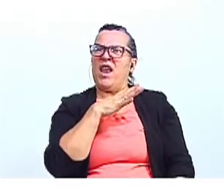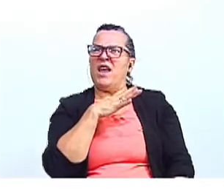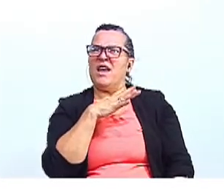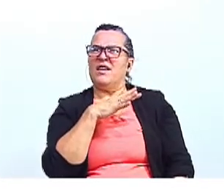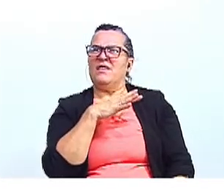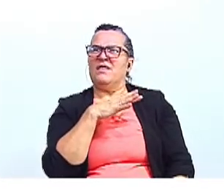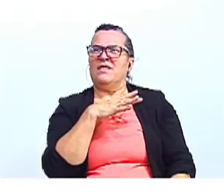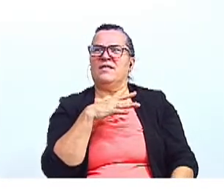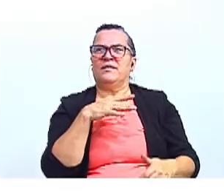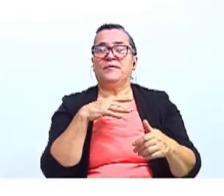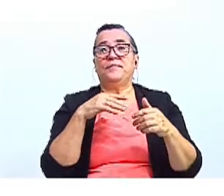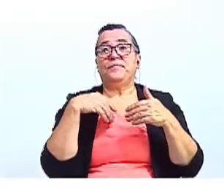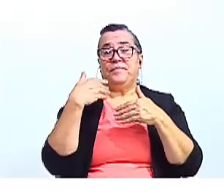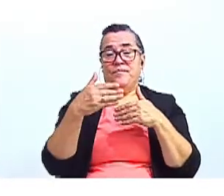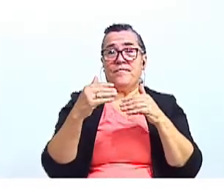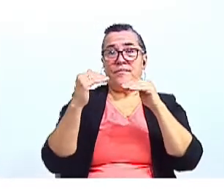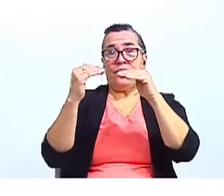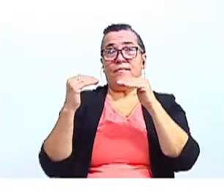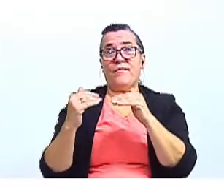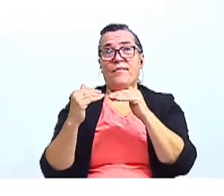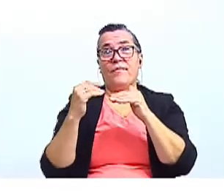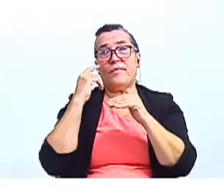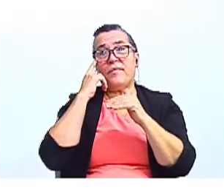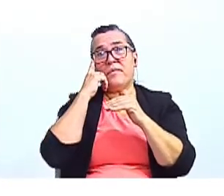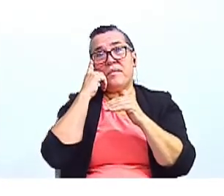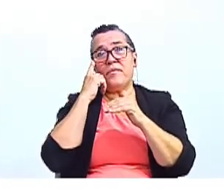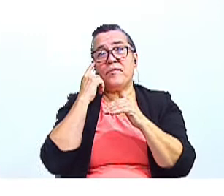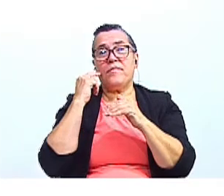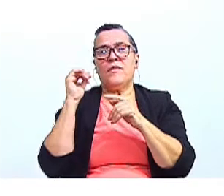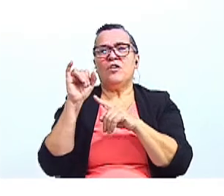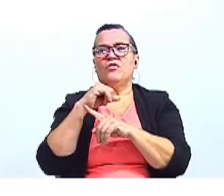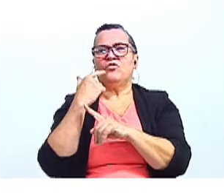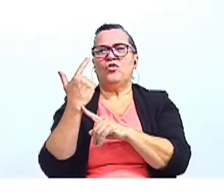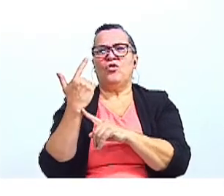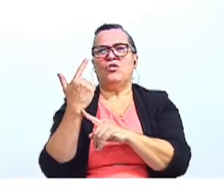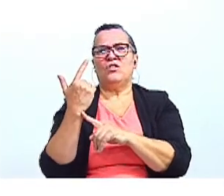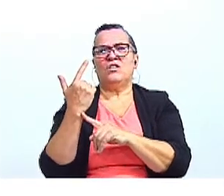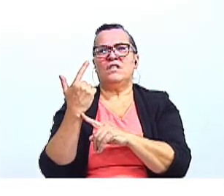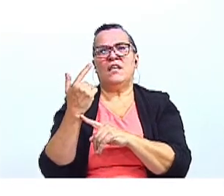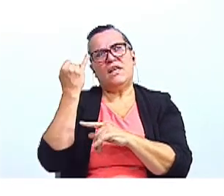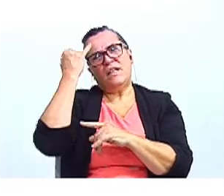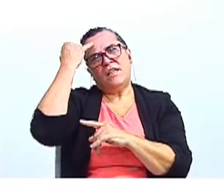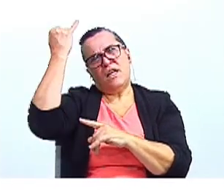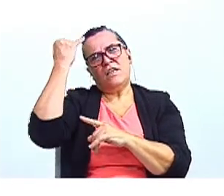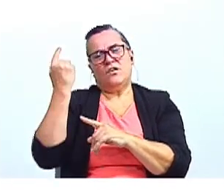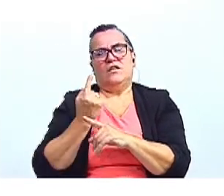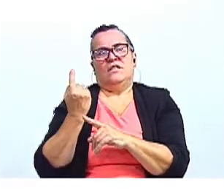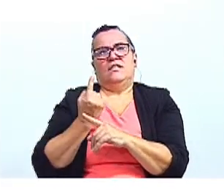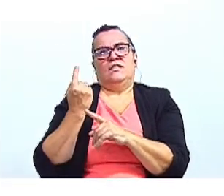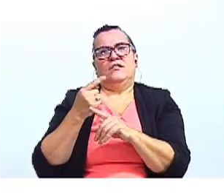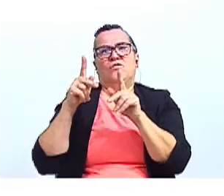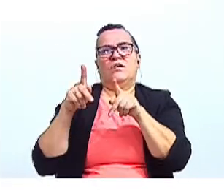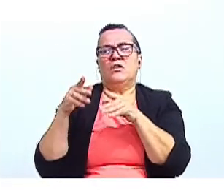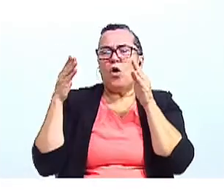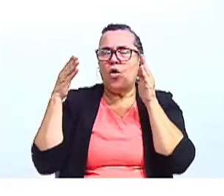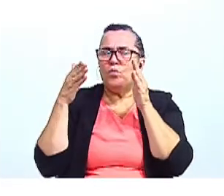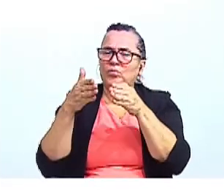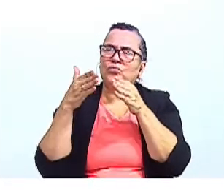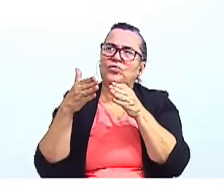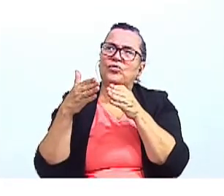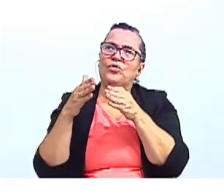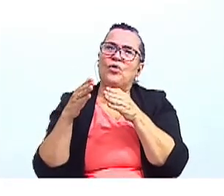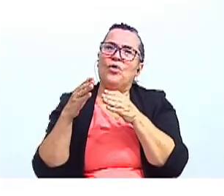The next, a group of socially awkward and unintelligent but single-minded people obsessed with